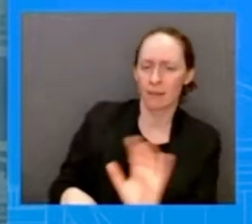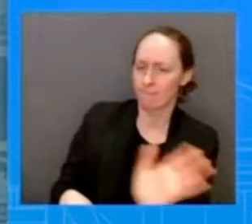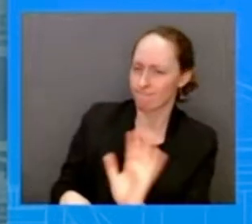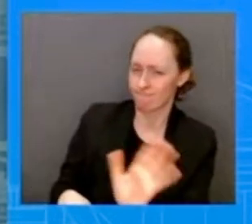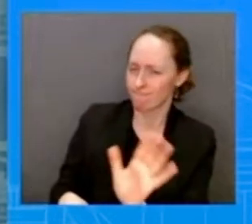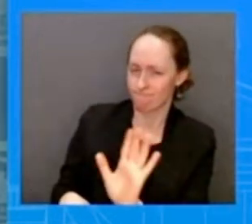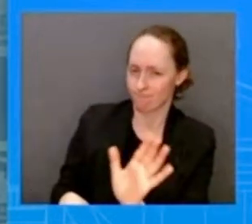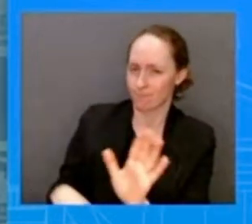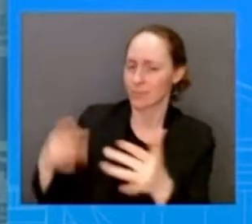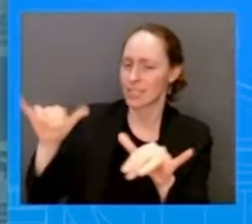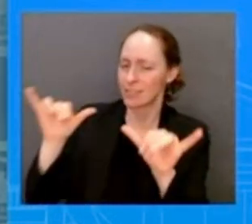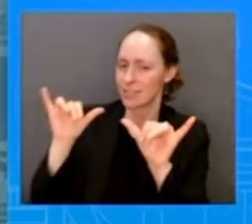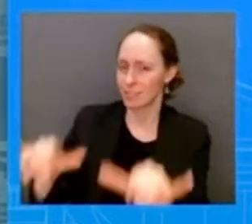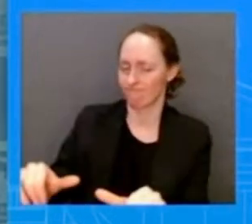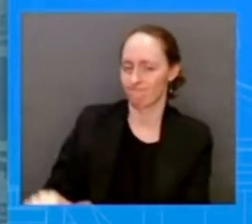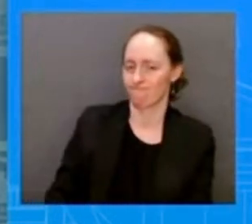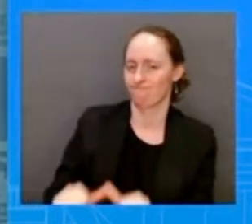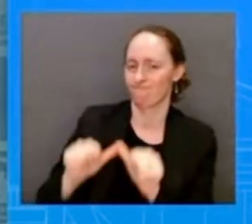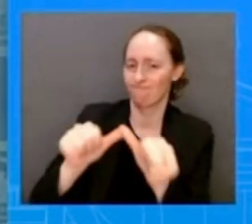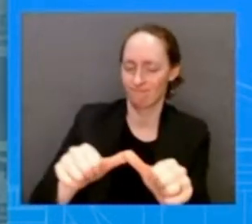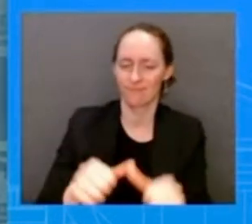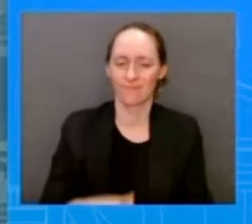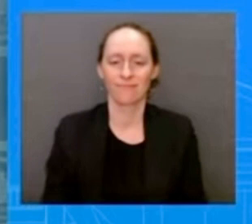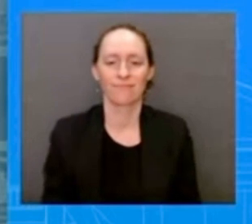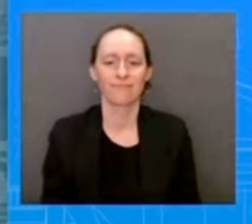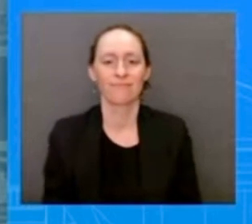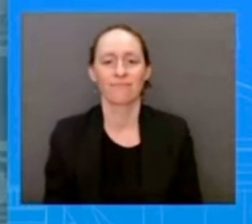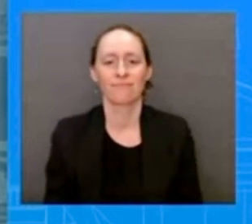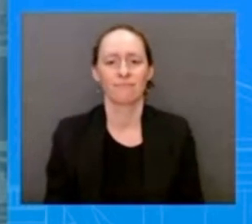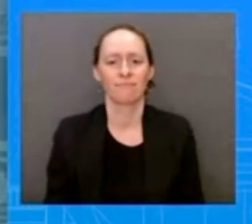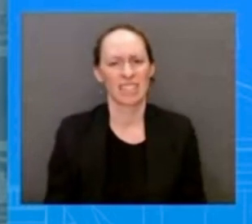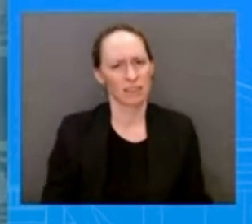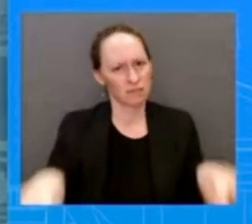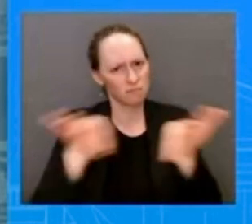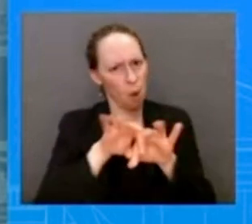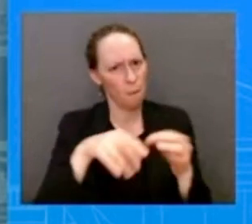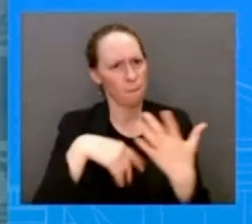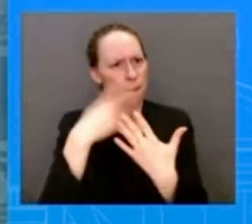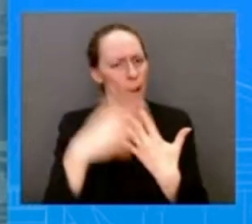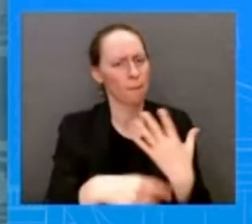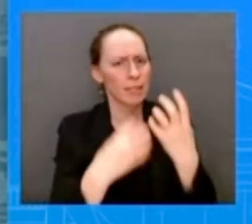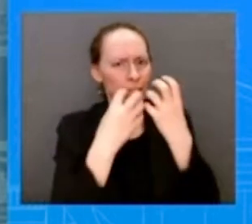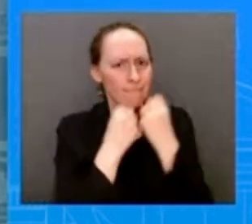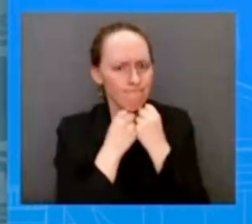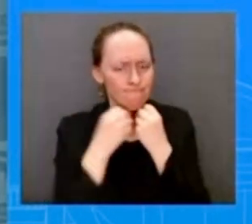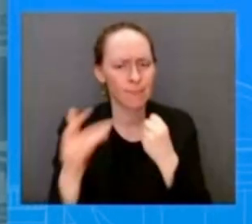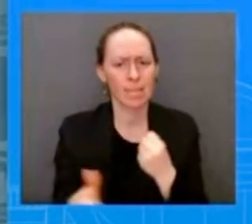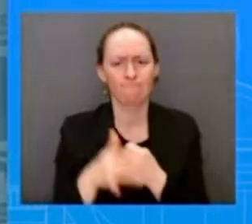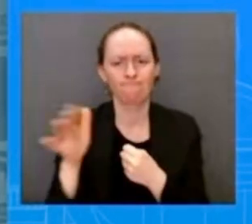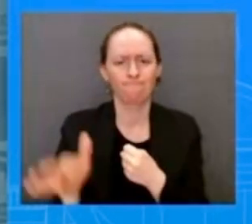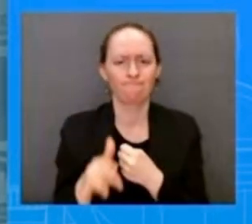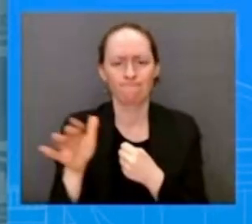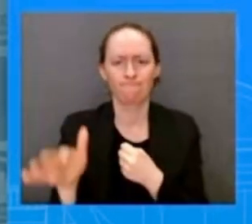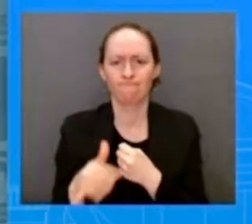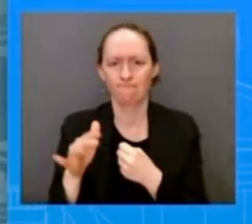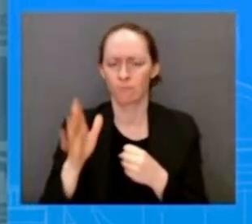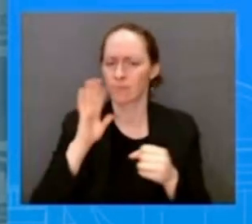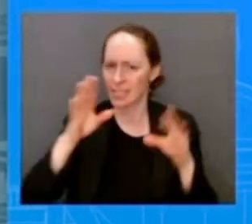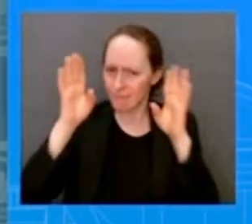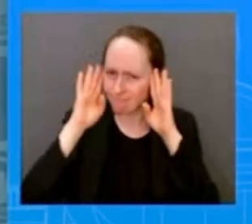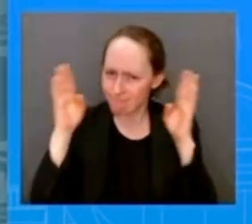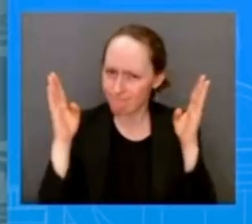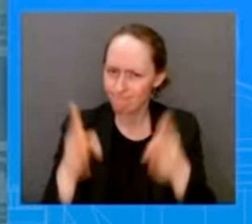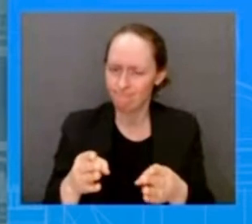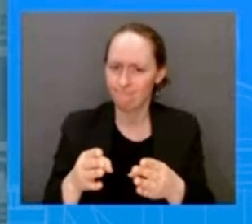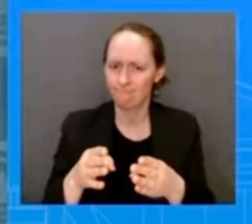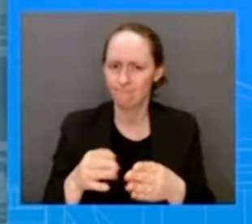of important programs. And so what the president is also going to focus on is continuing to lower costs for families.